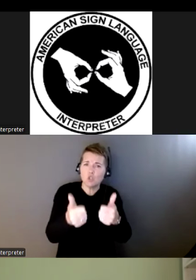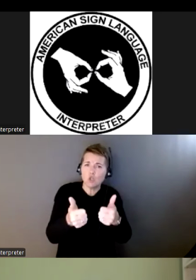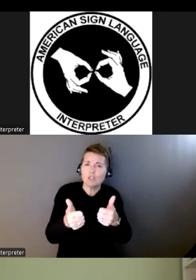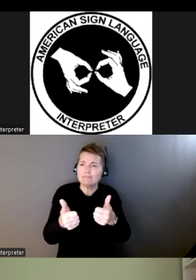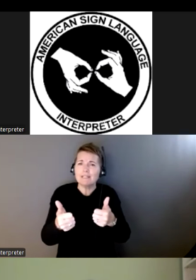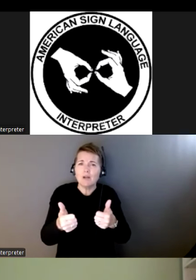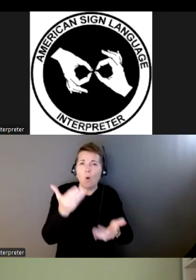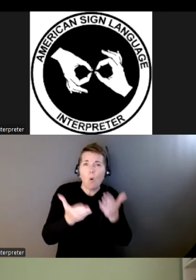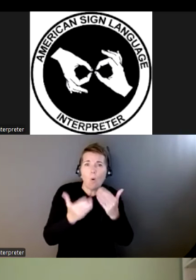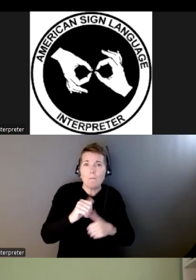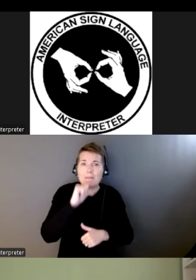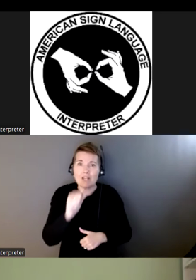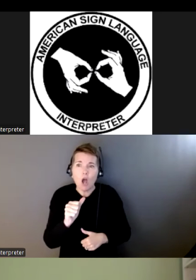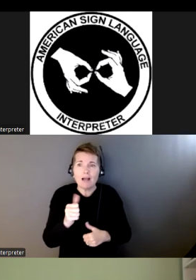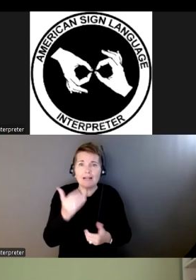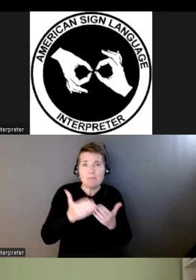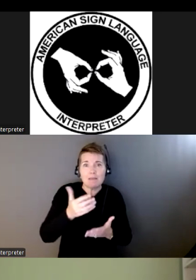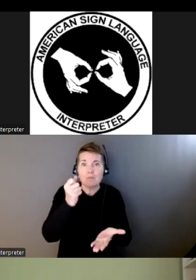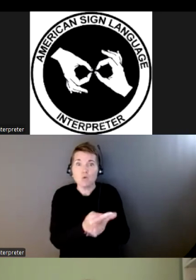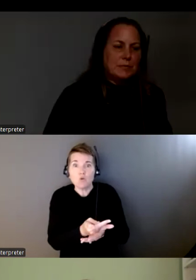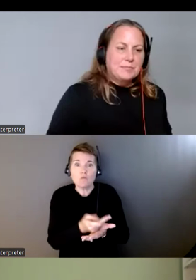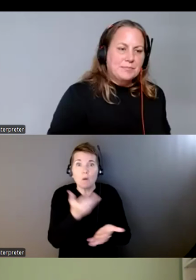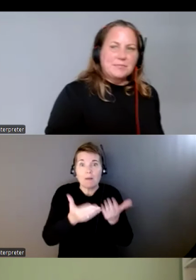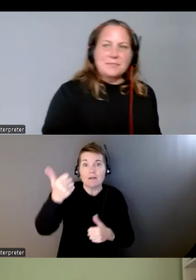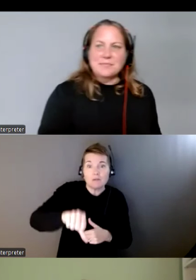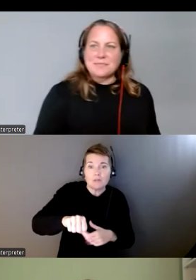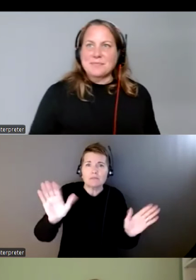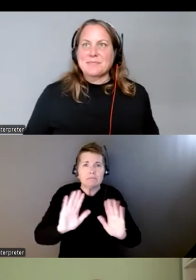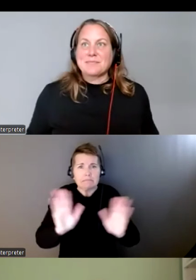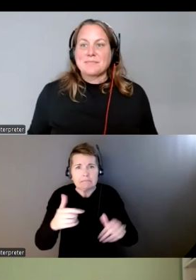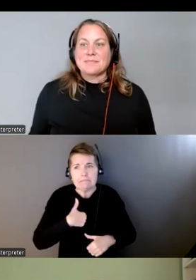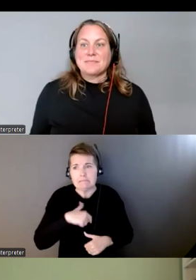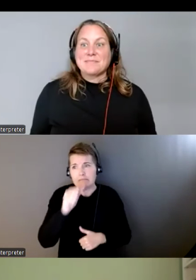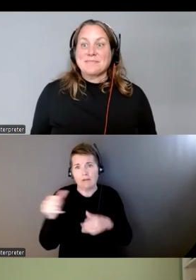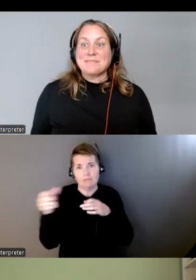it might or might not be a good fit and what could be tweaked for it to be a better fit.